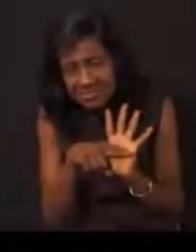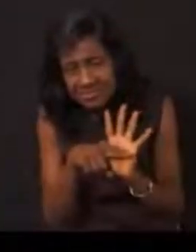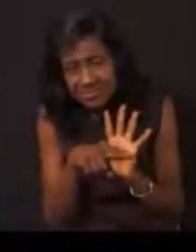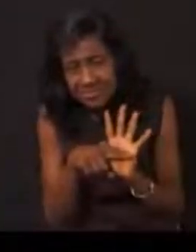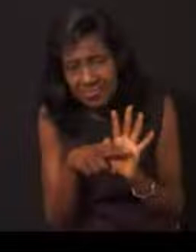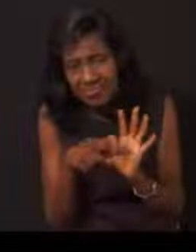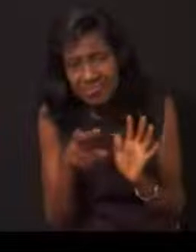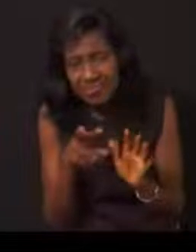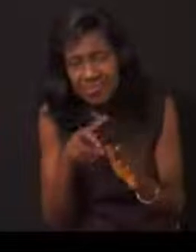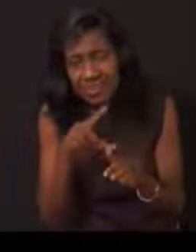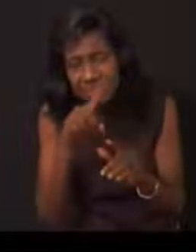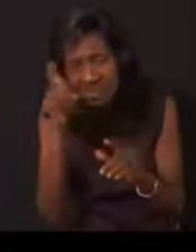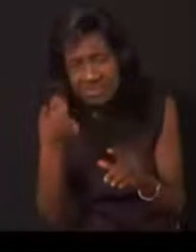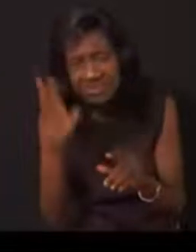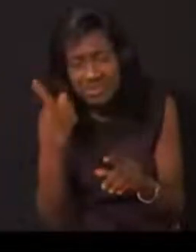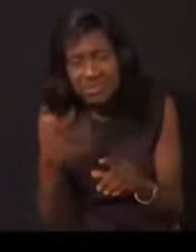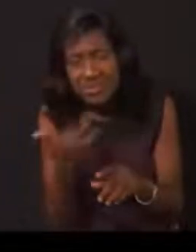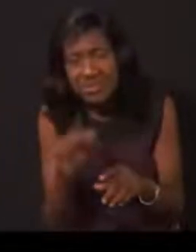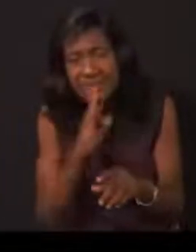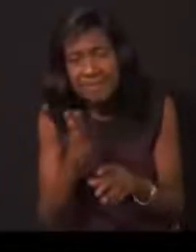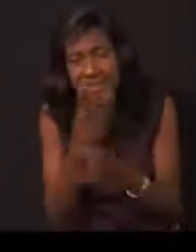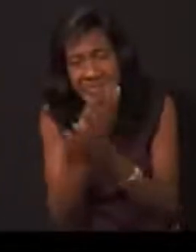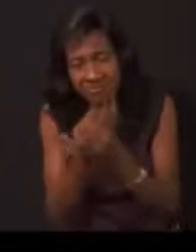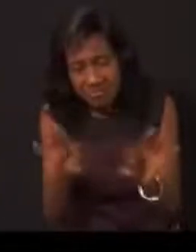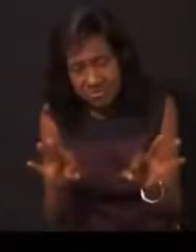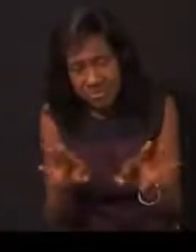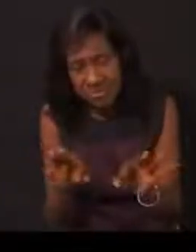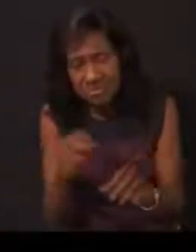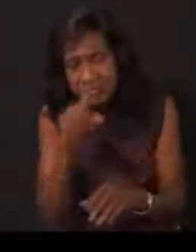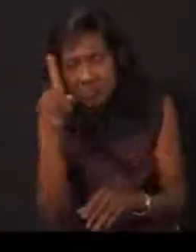the tests. Will government be